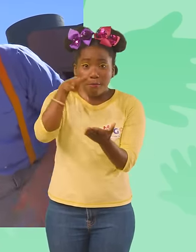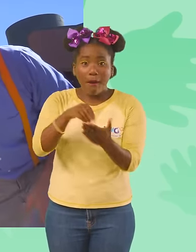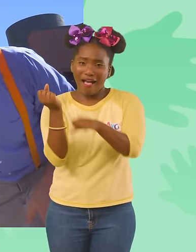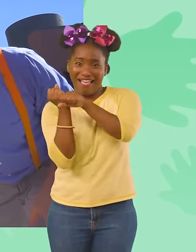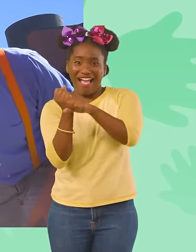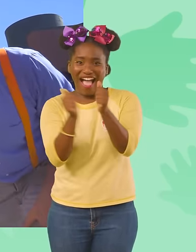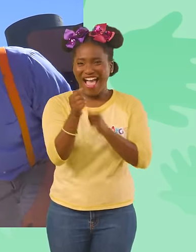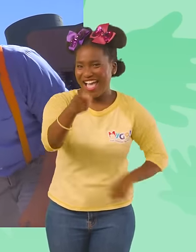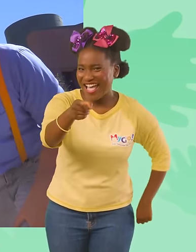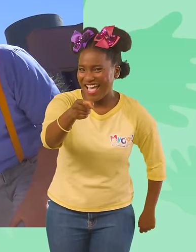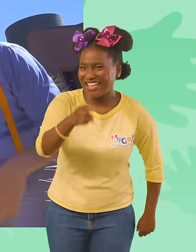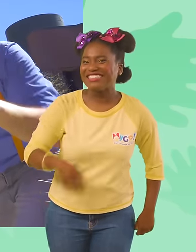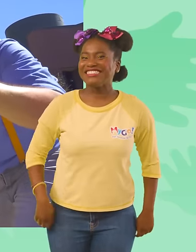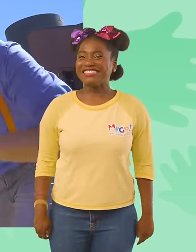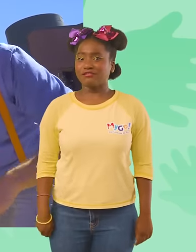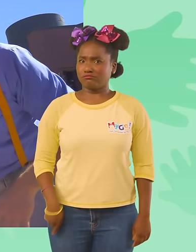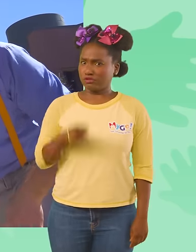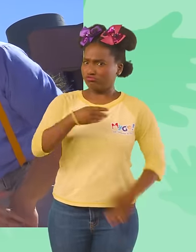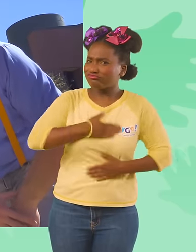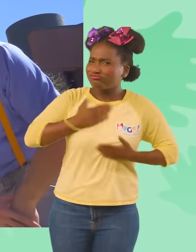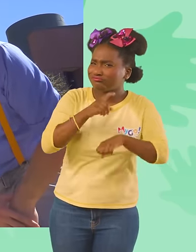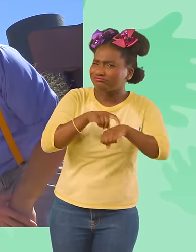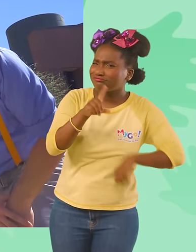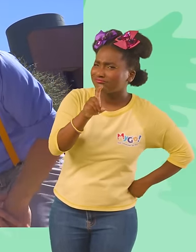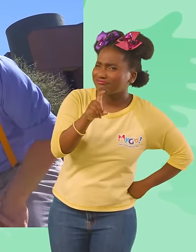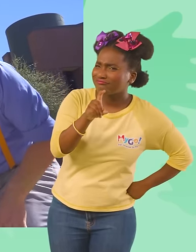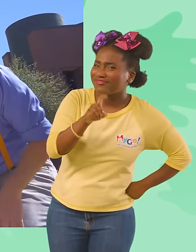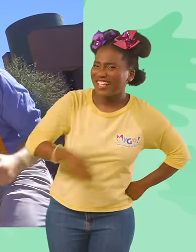learning about baseball with you. Did you have a lot of fun?